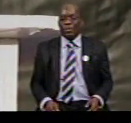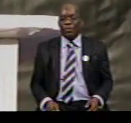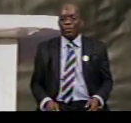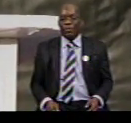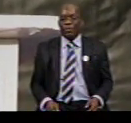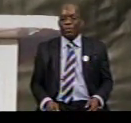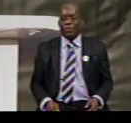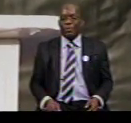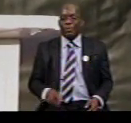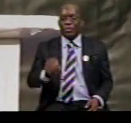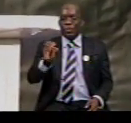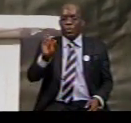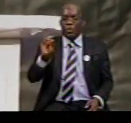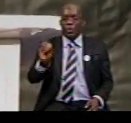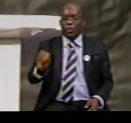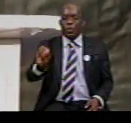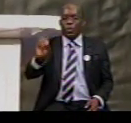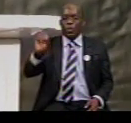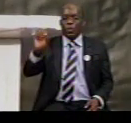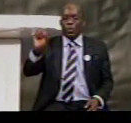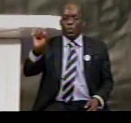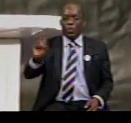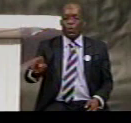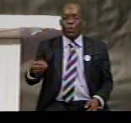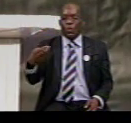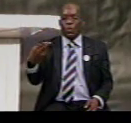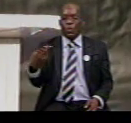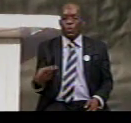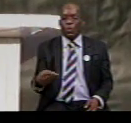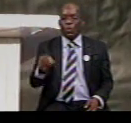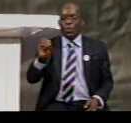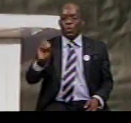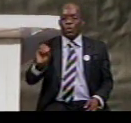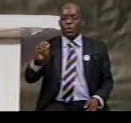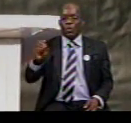OSHOGBO edition. It has been wonderful.